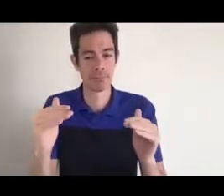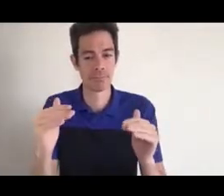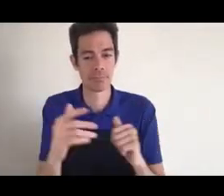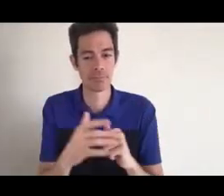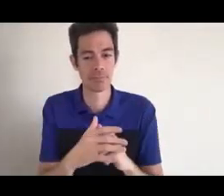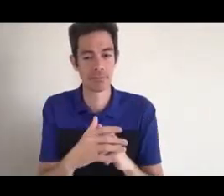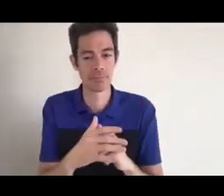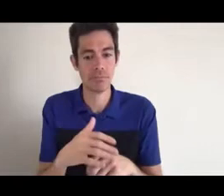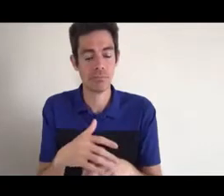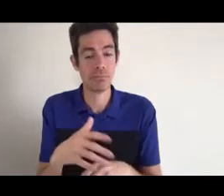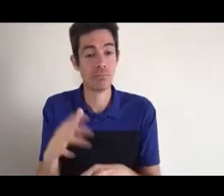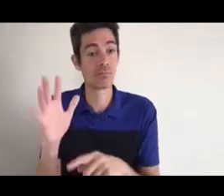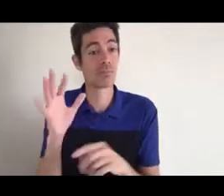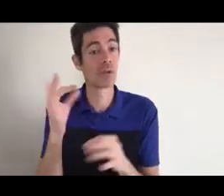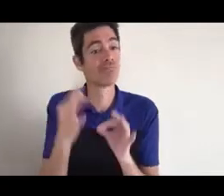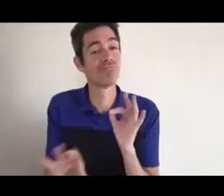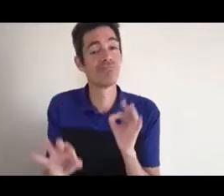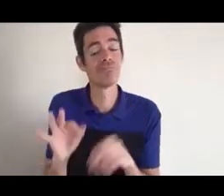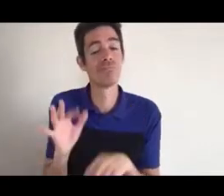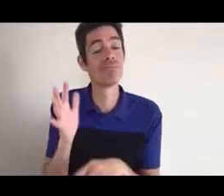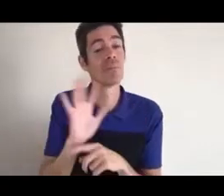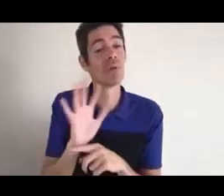So that's the equal structure.